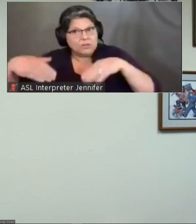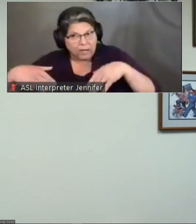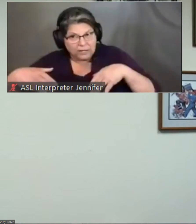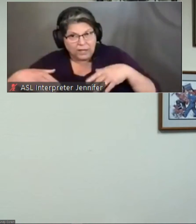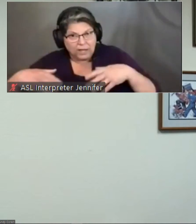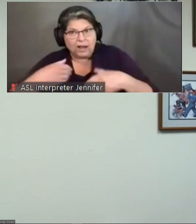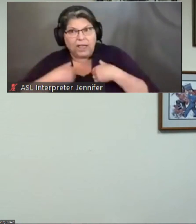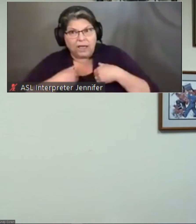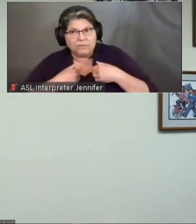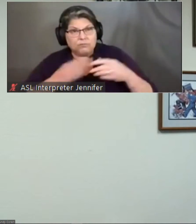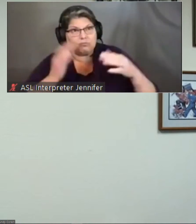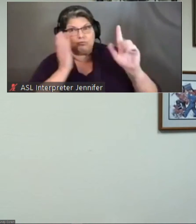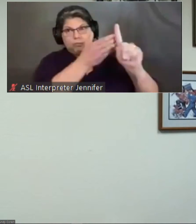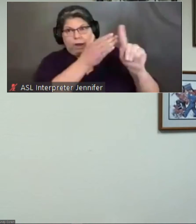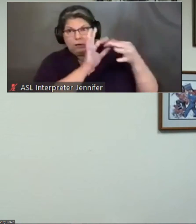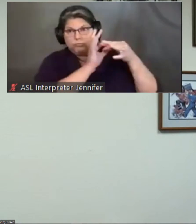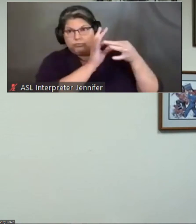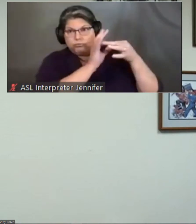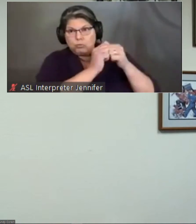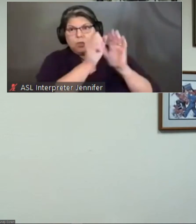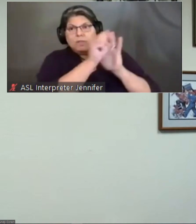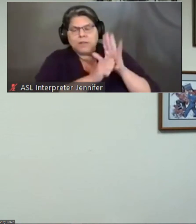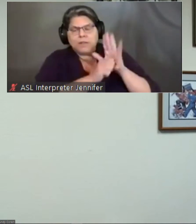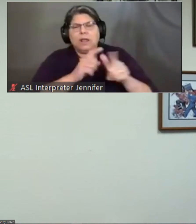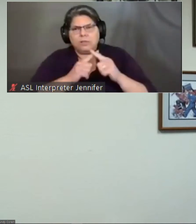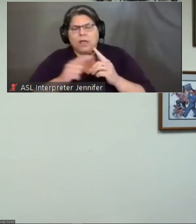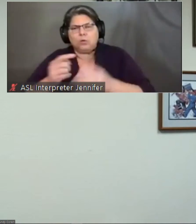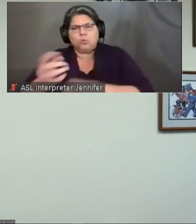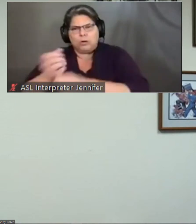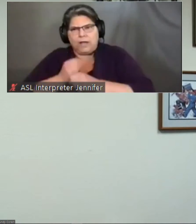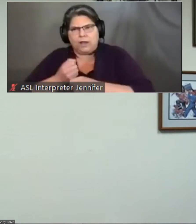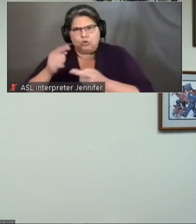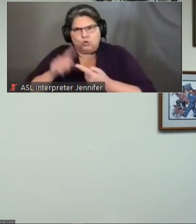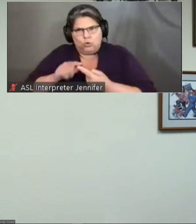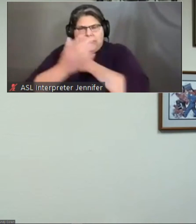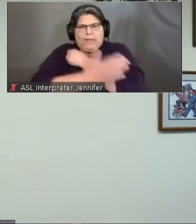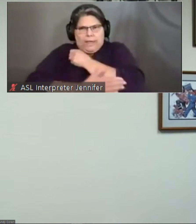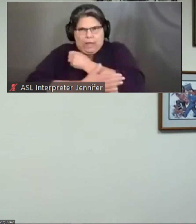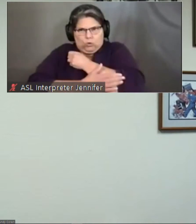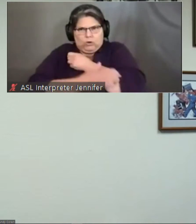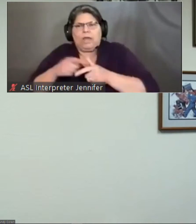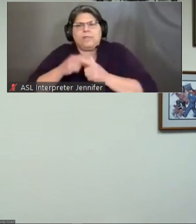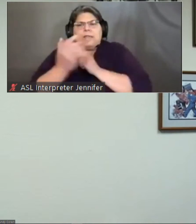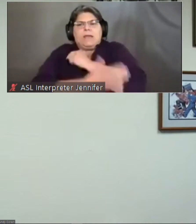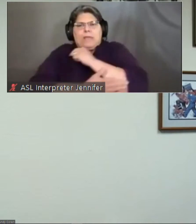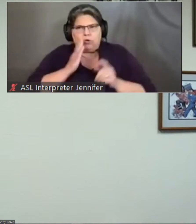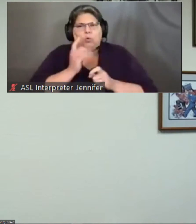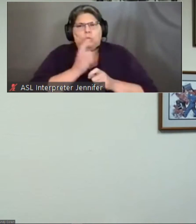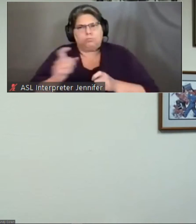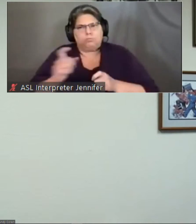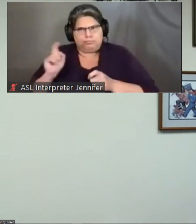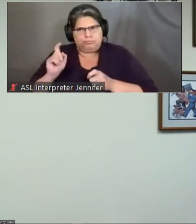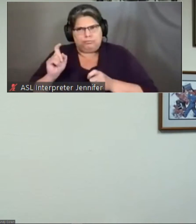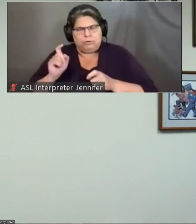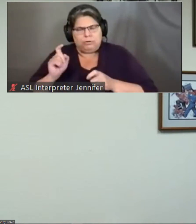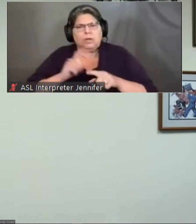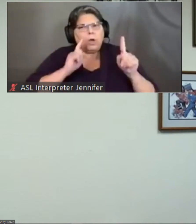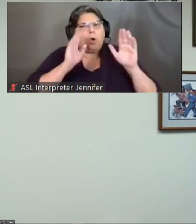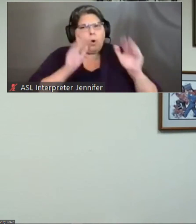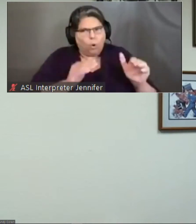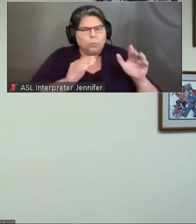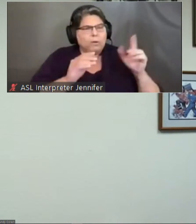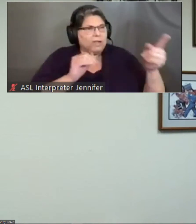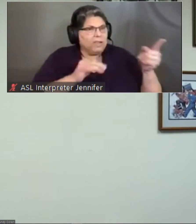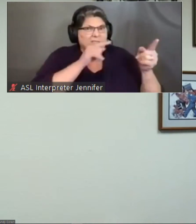county. And in the end, hopefully all will be coming through the state, but we'll now have a little bit more flexibility for reallocating